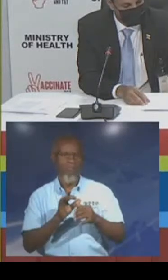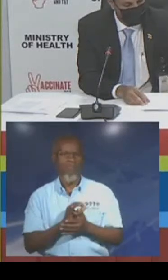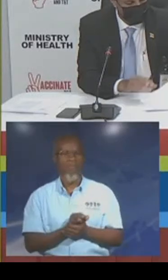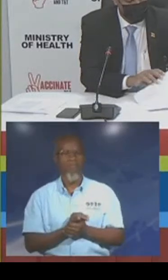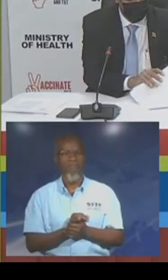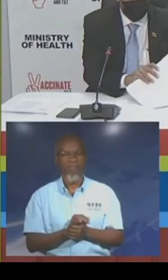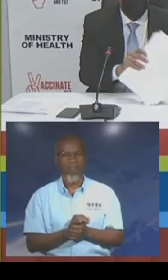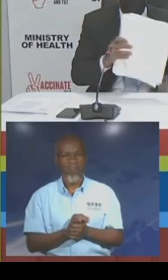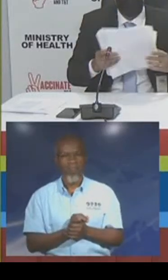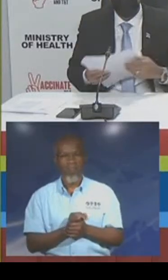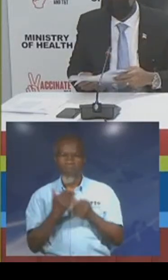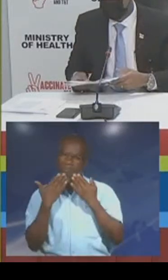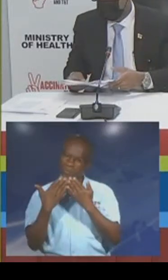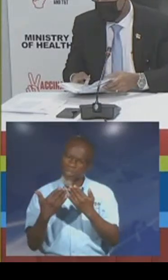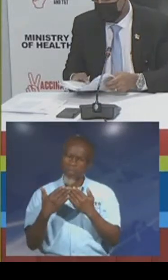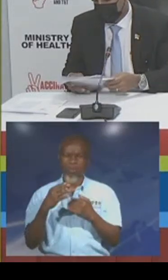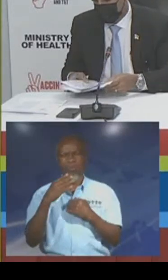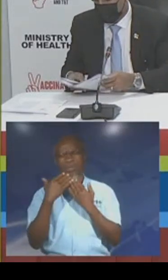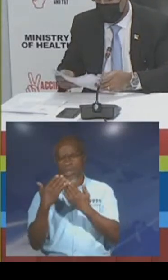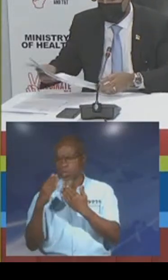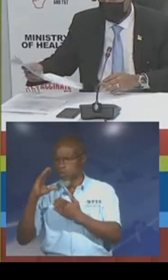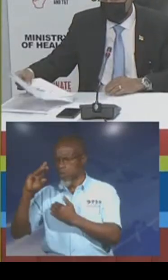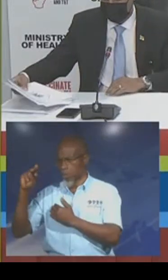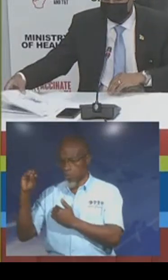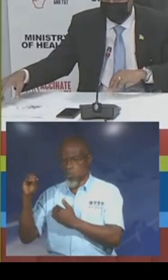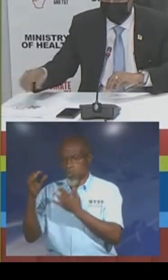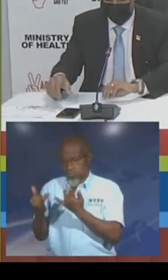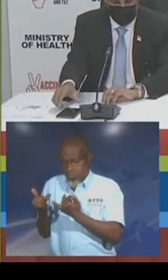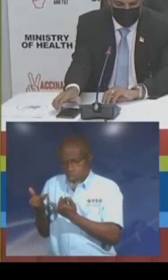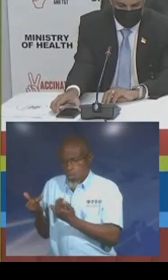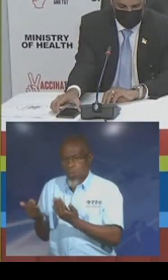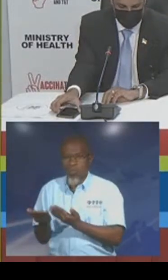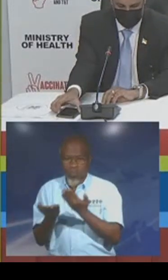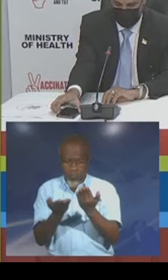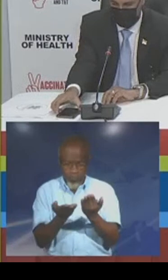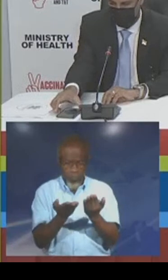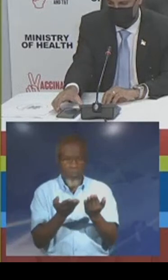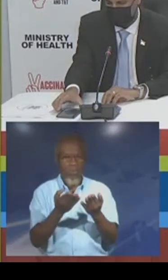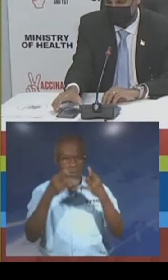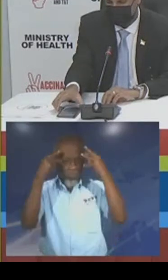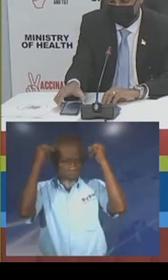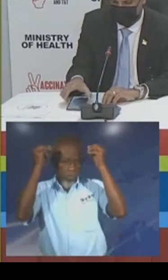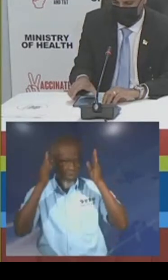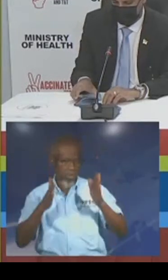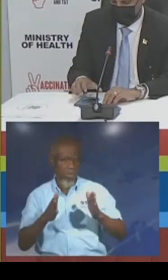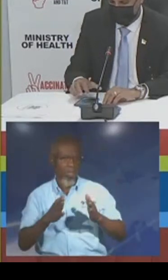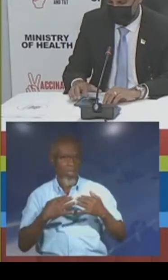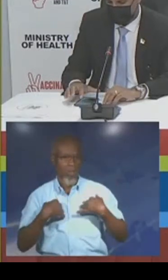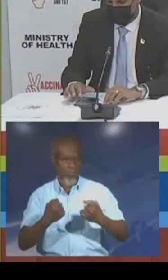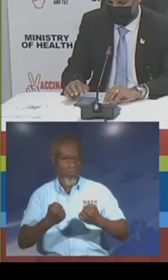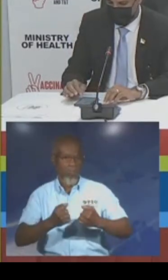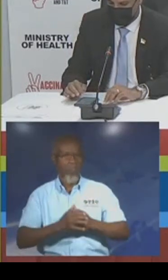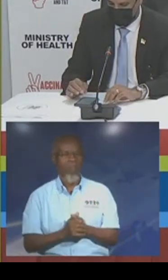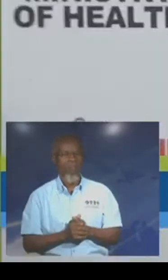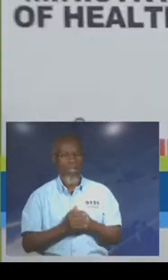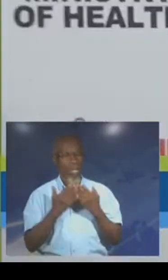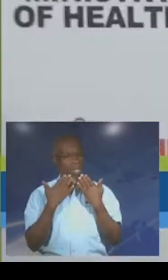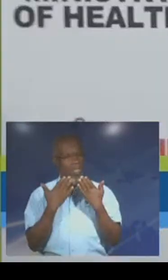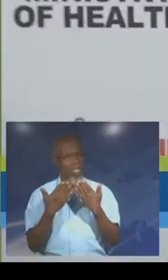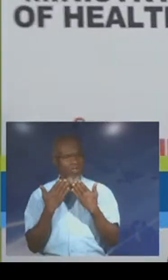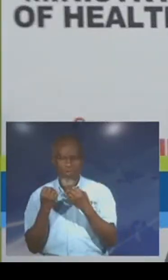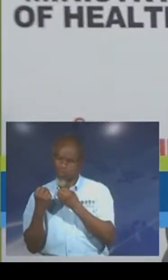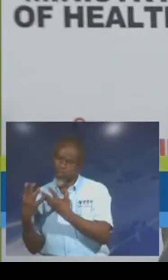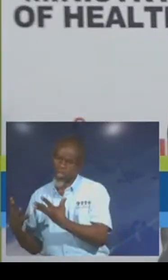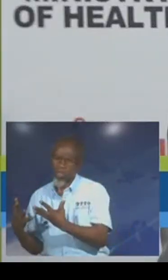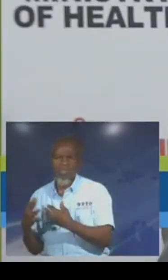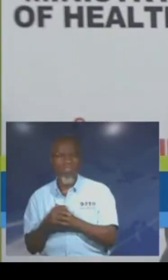Thank you, CMO. We now go to the Honorable Minister for his presentation. Thank you very much, Odessa. So I